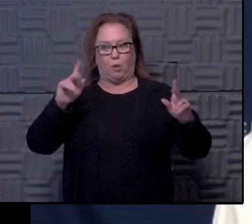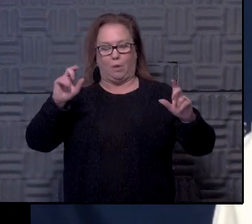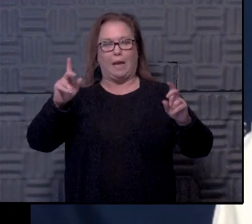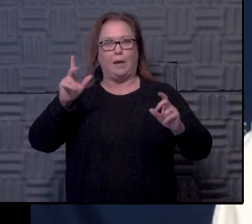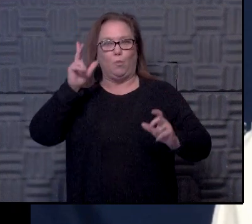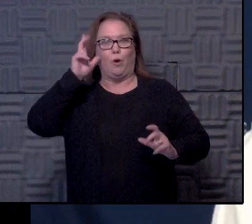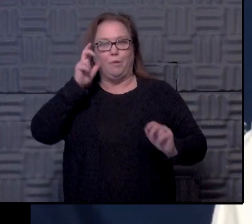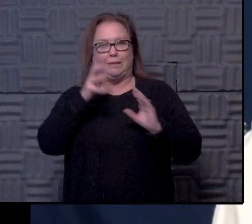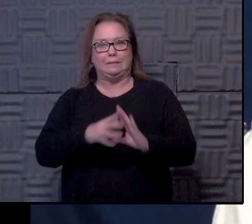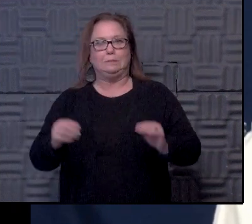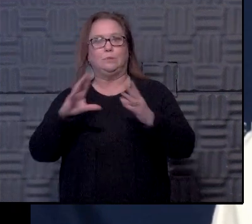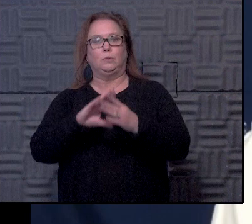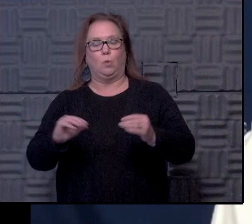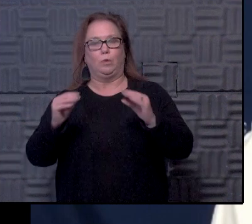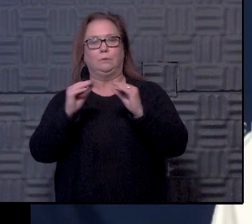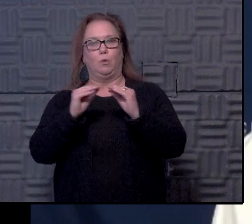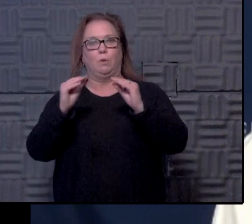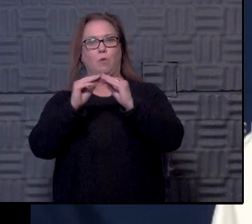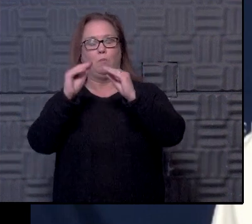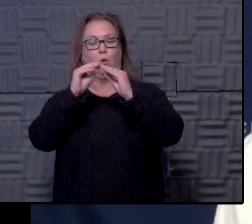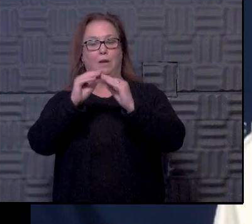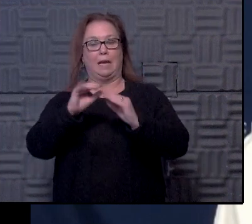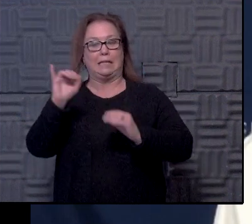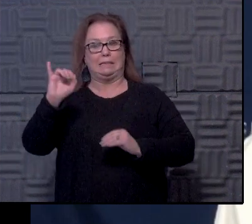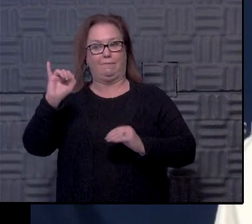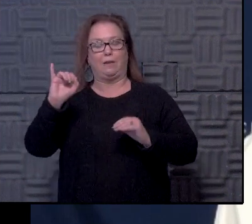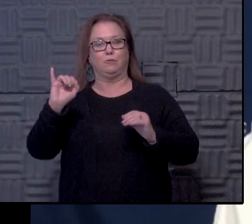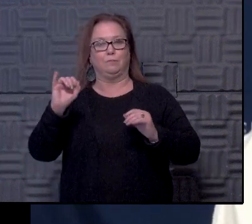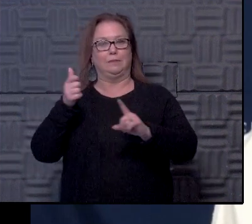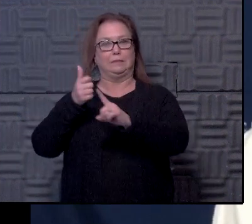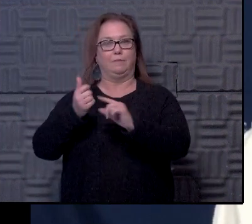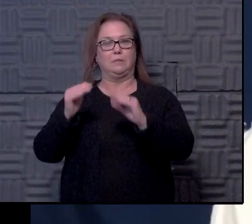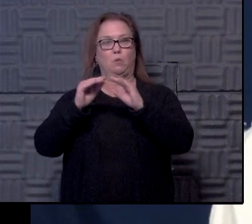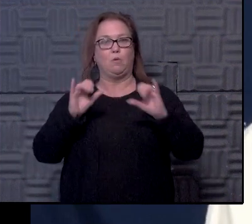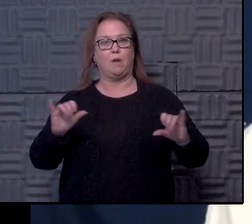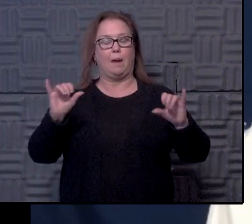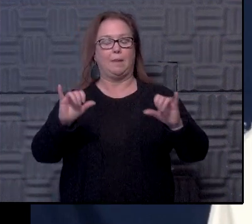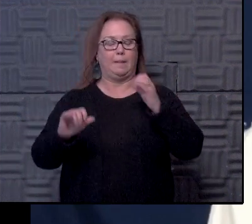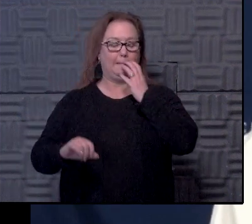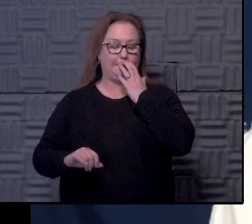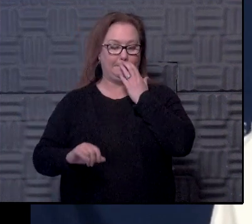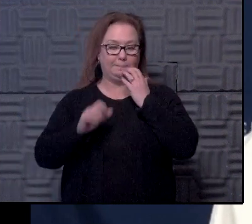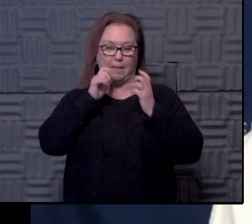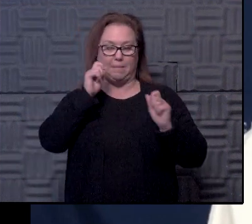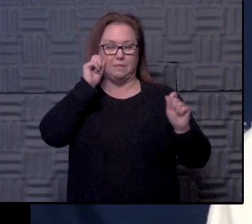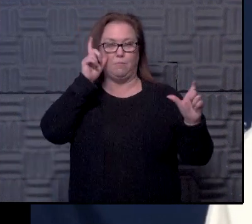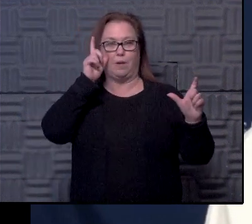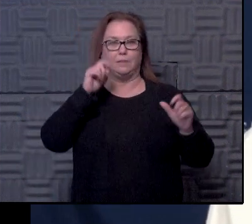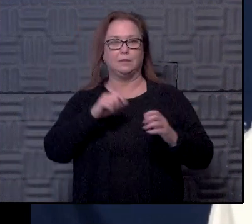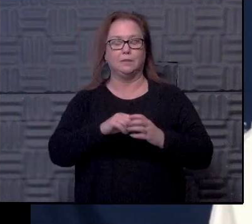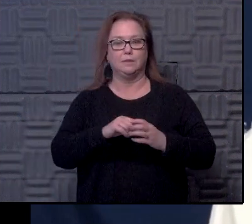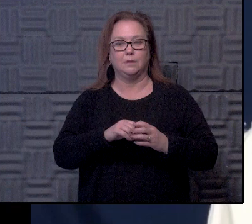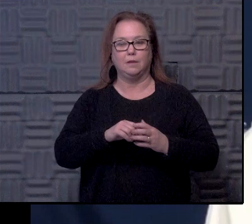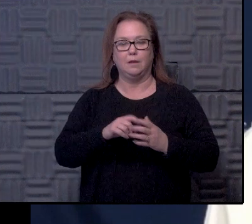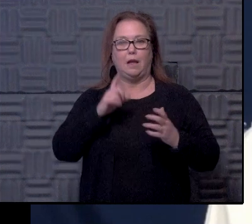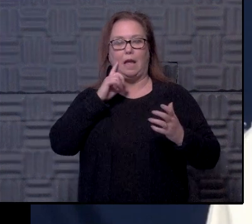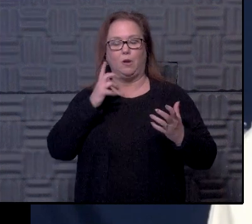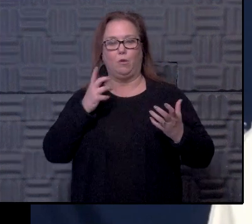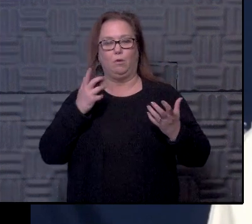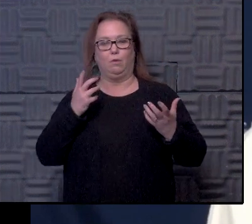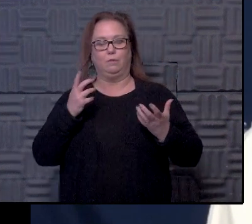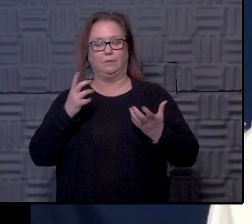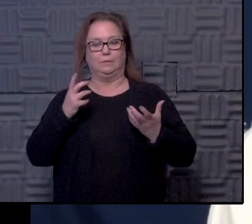as the infection becomes more common. And so I'm not surprised by that. I think it's balanced. I know this is blending